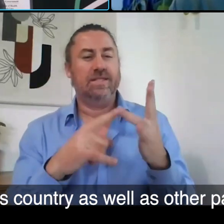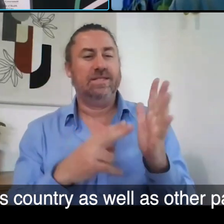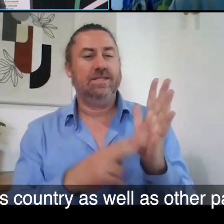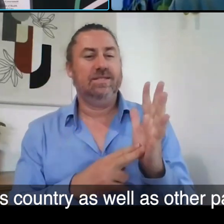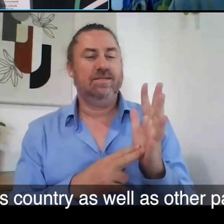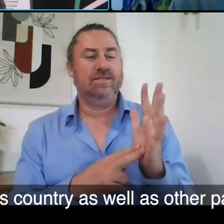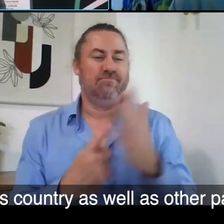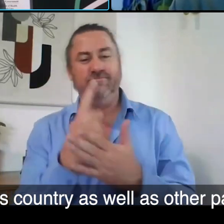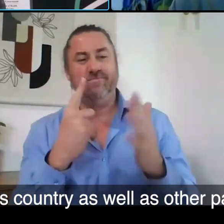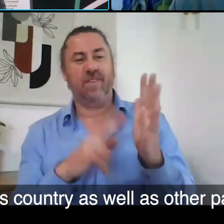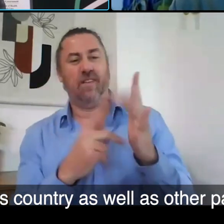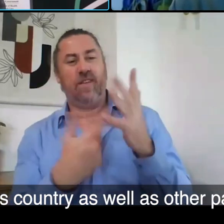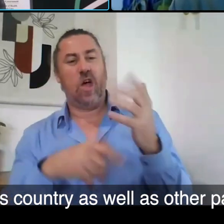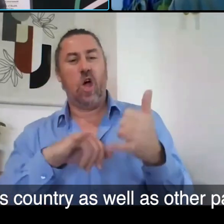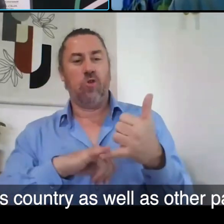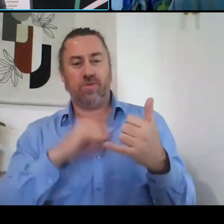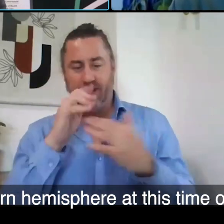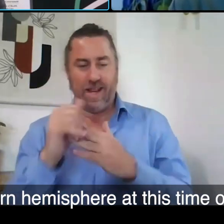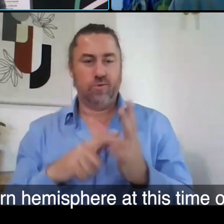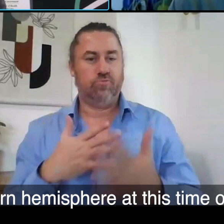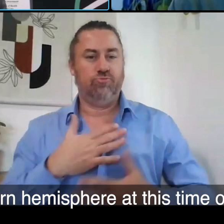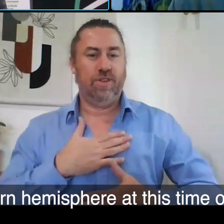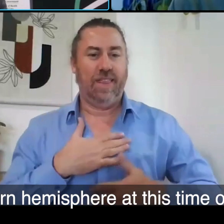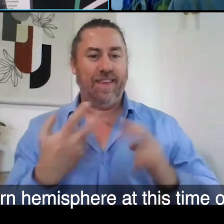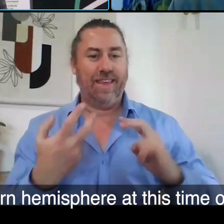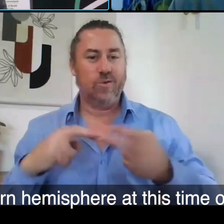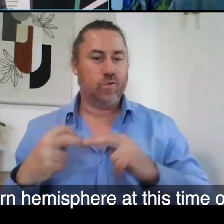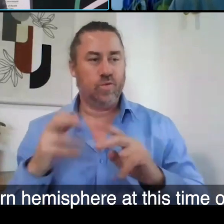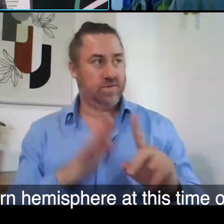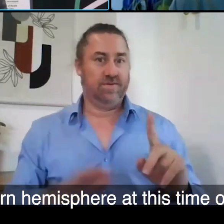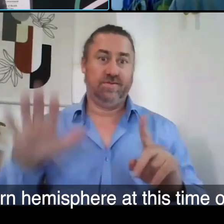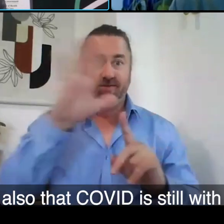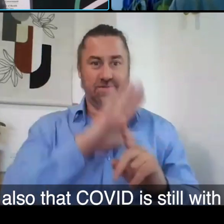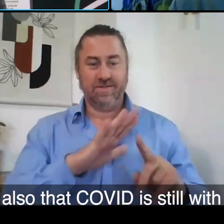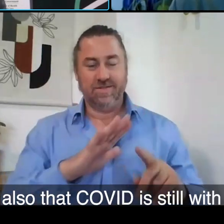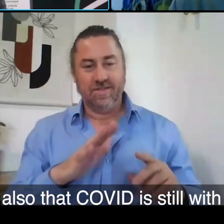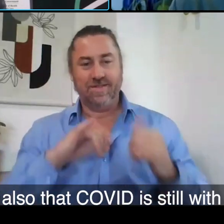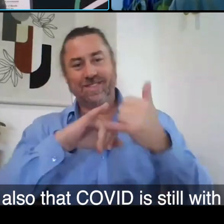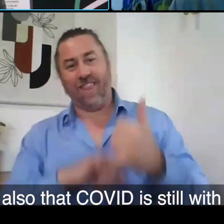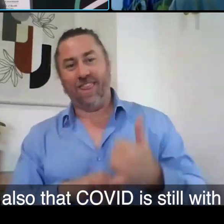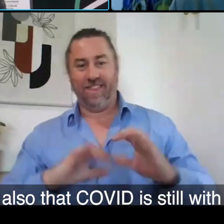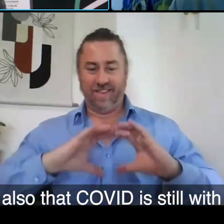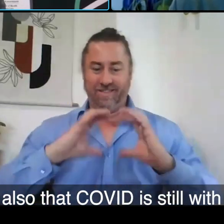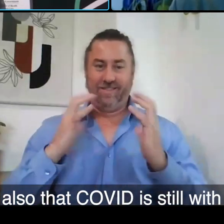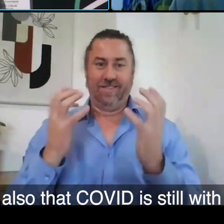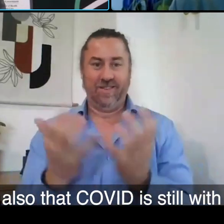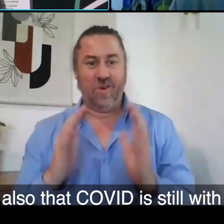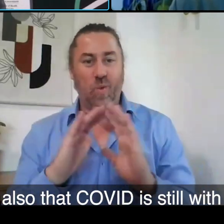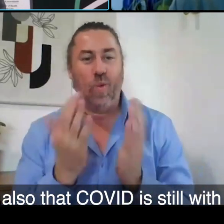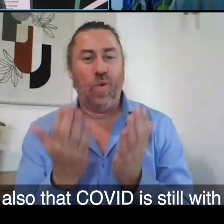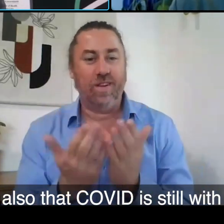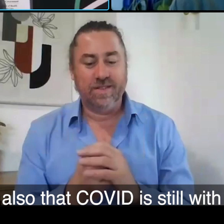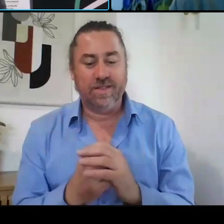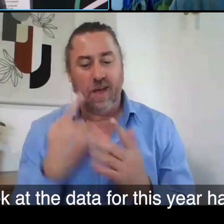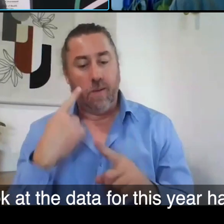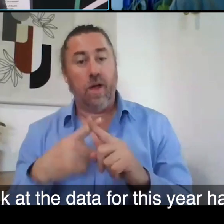around this country, as well as other parts of the Southern Hemisphere at this time of year. But also that COVID is still